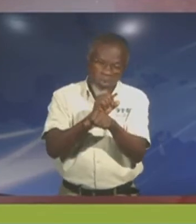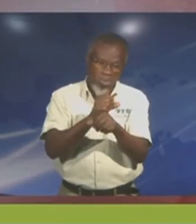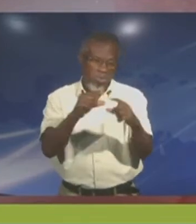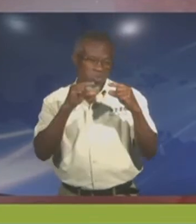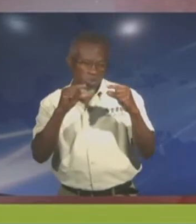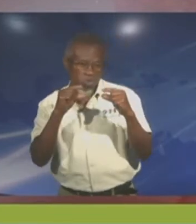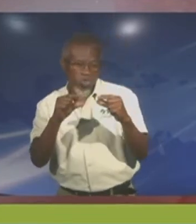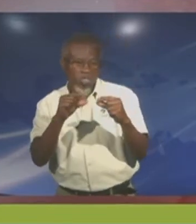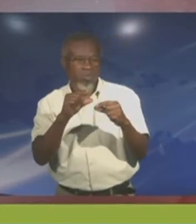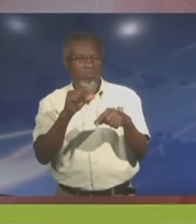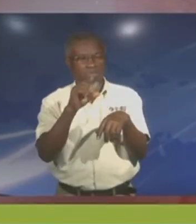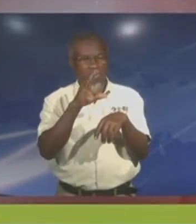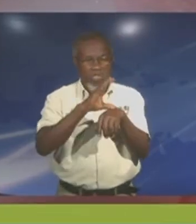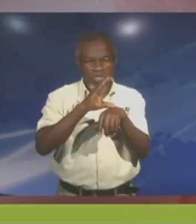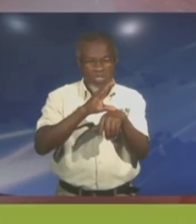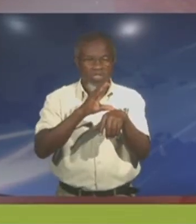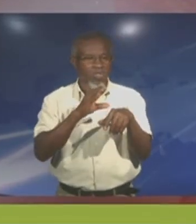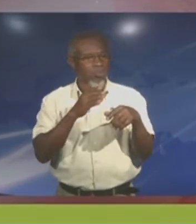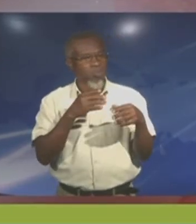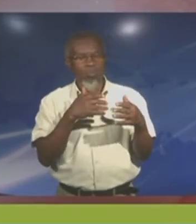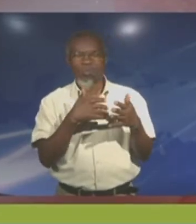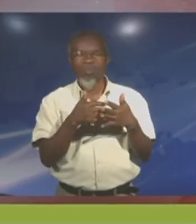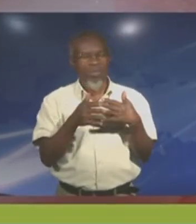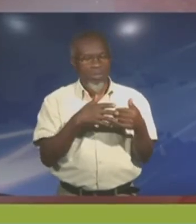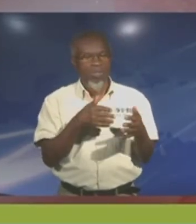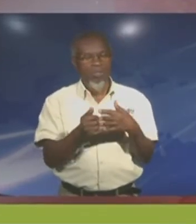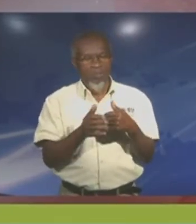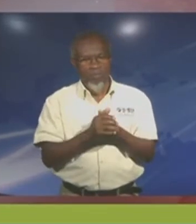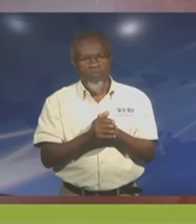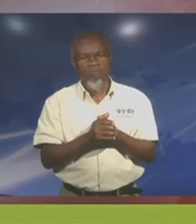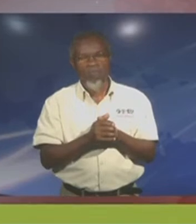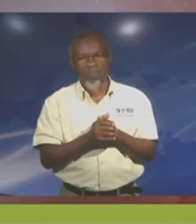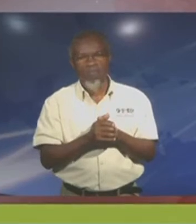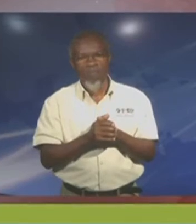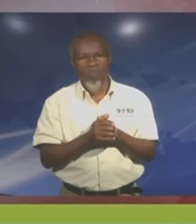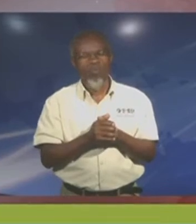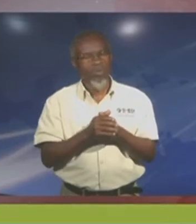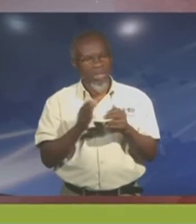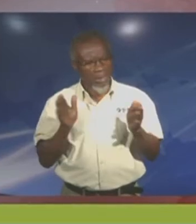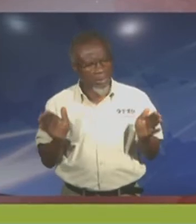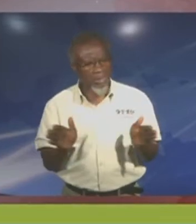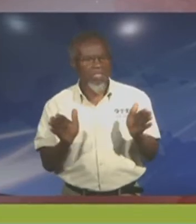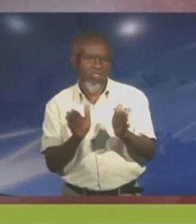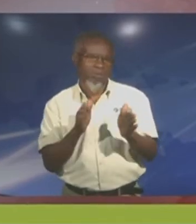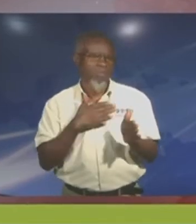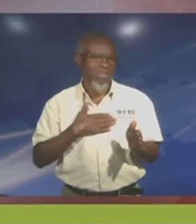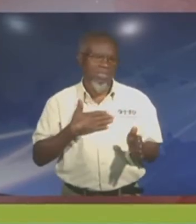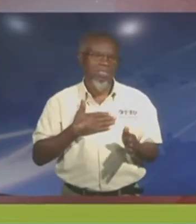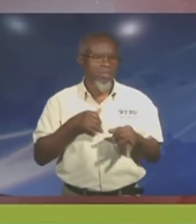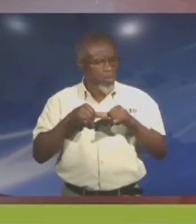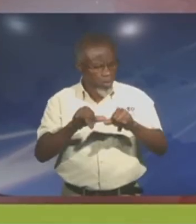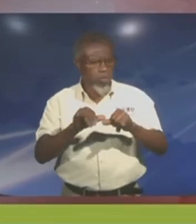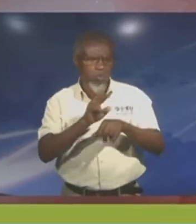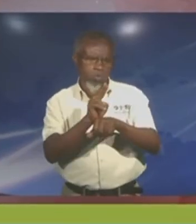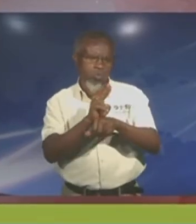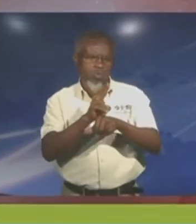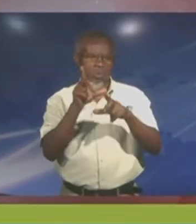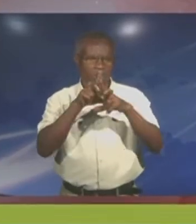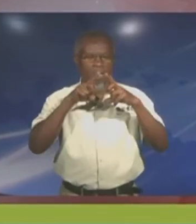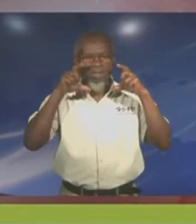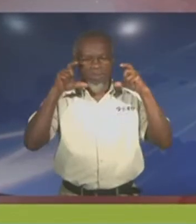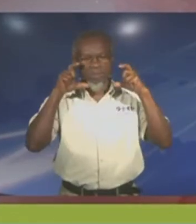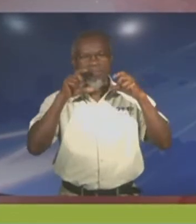a place of worship, anywhere else that's enclosed and air-conditioned, we do recommend strongly you continue to wear your masks